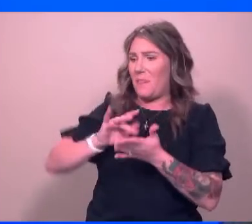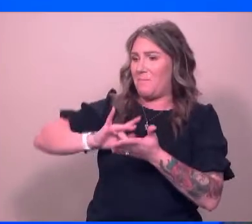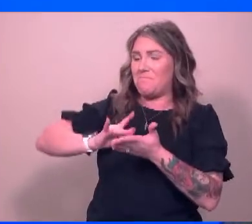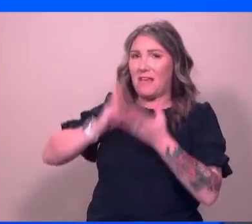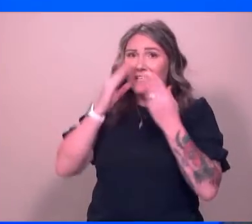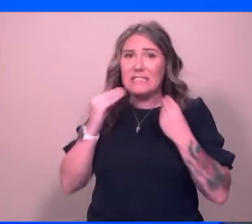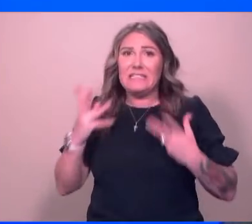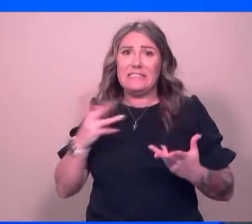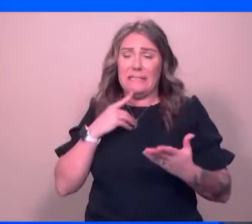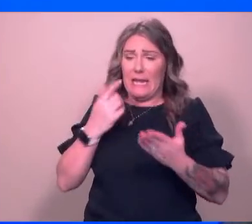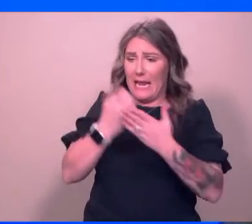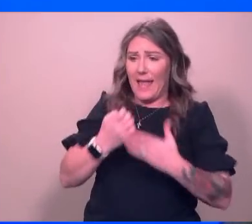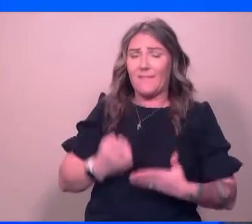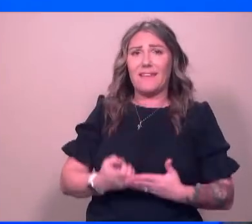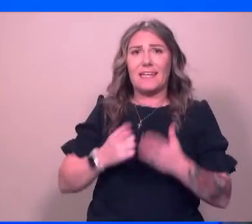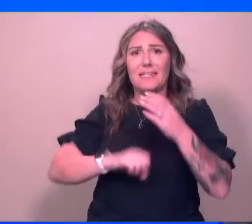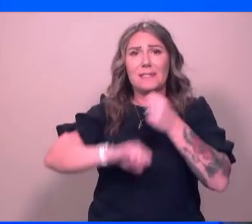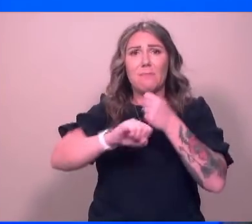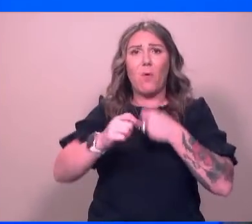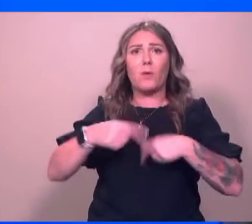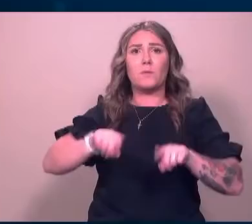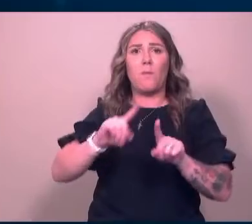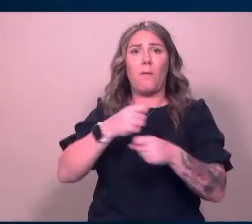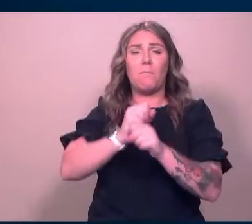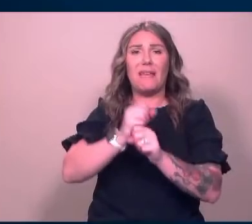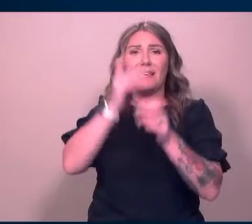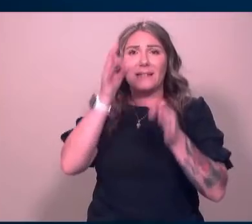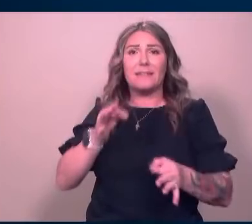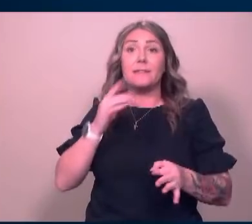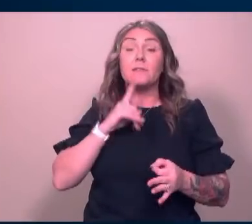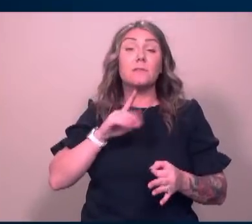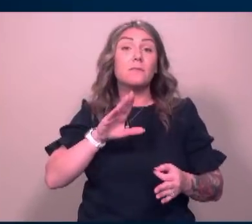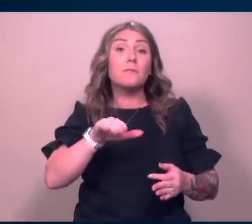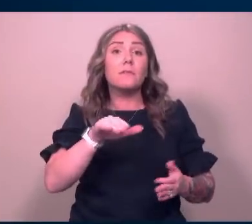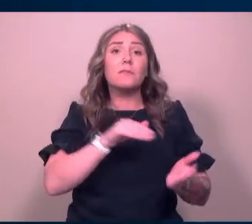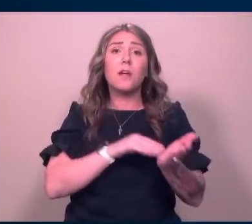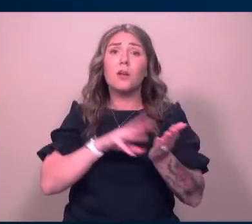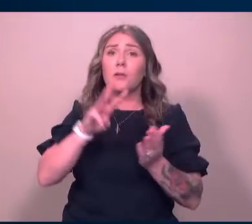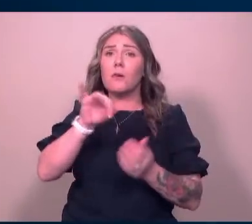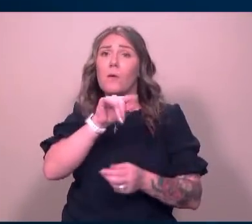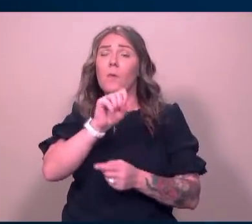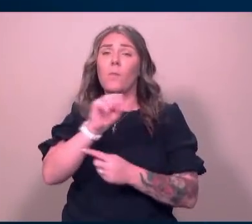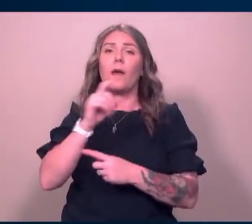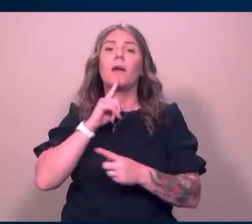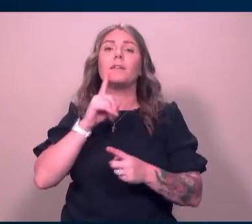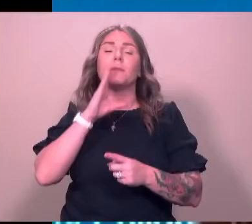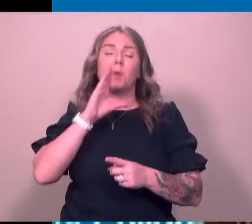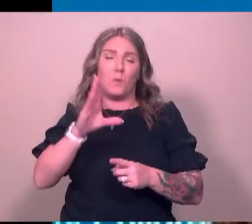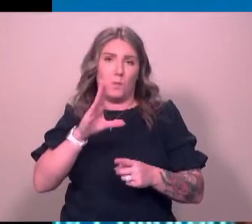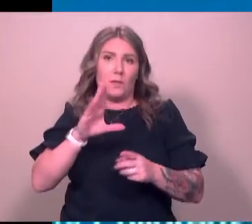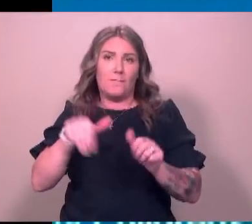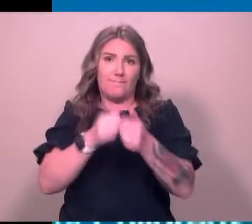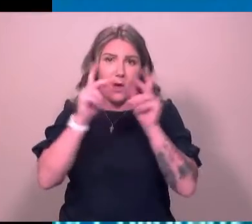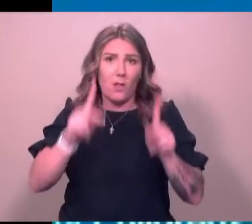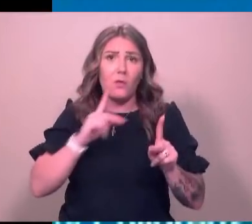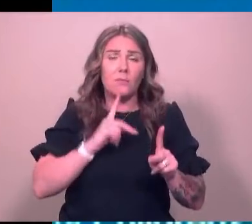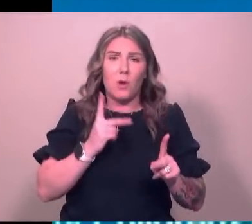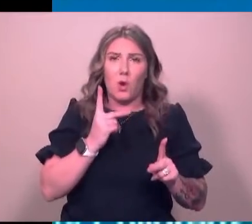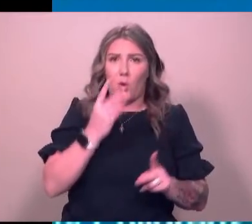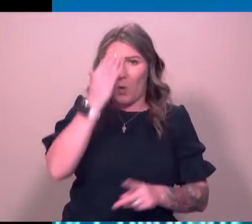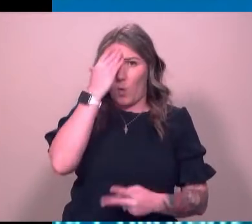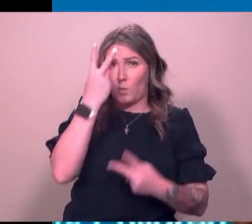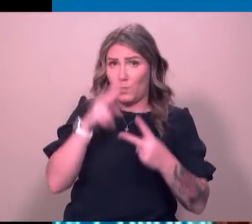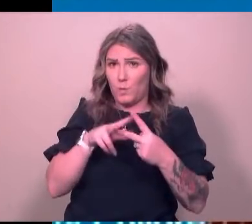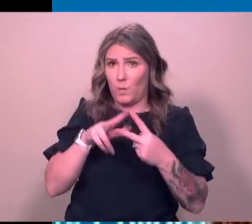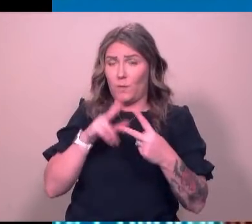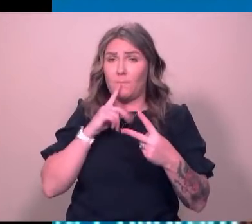evidence that supports that when making these decisions. Yeah. Dr. Watts. Yeah, I'll piggyback on that too, because we know 2 things, right?